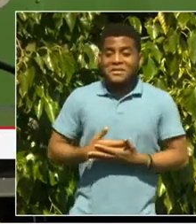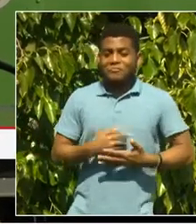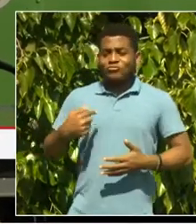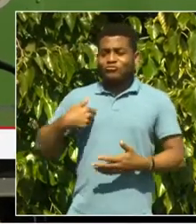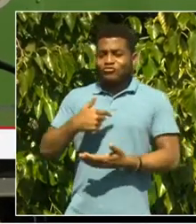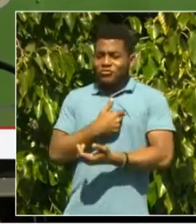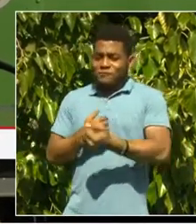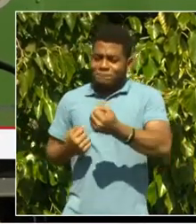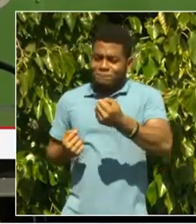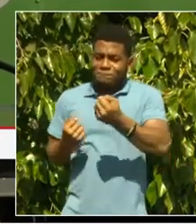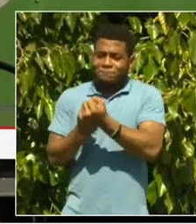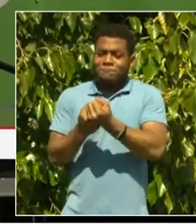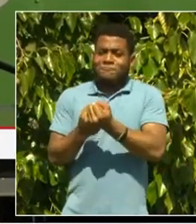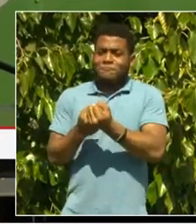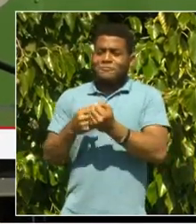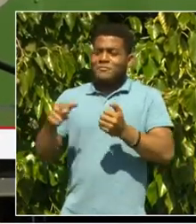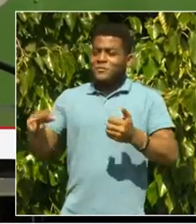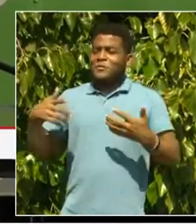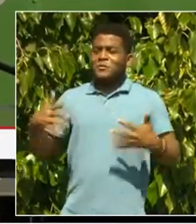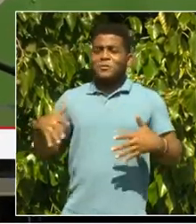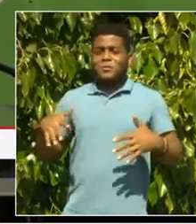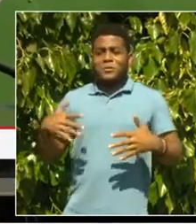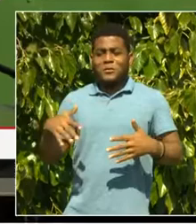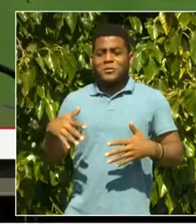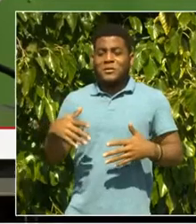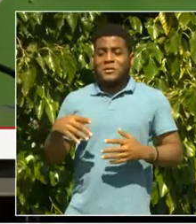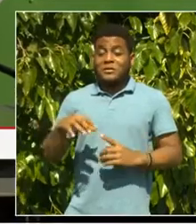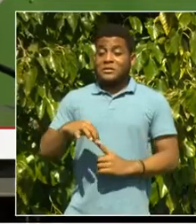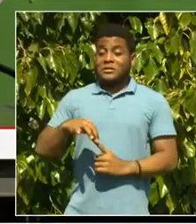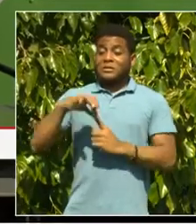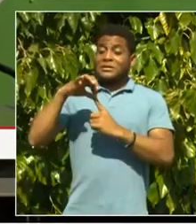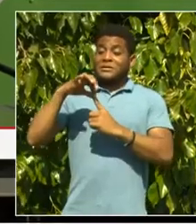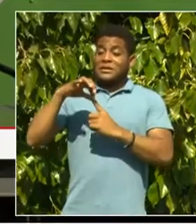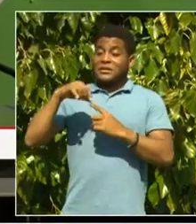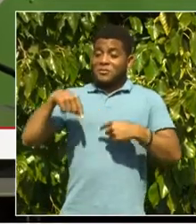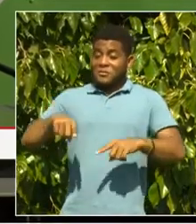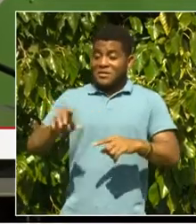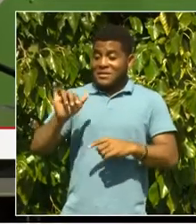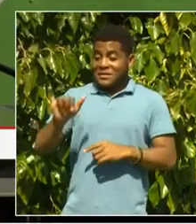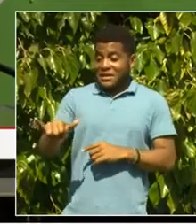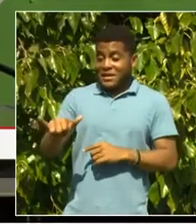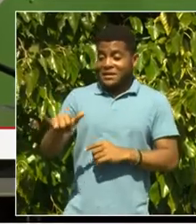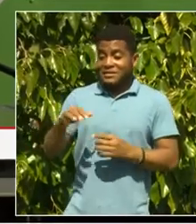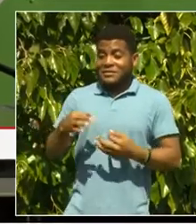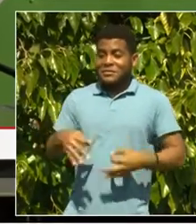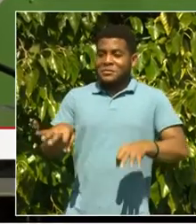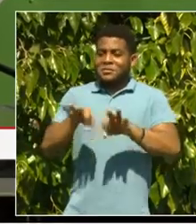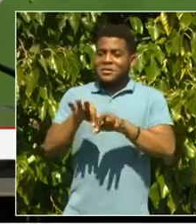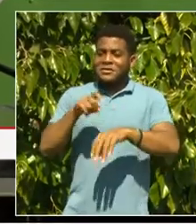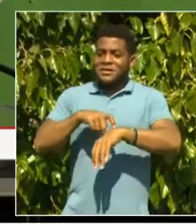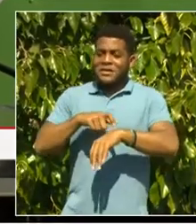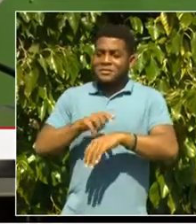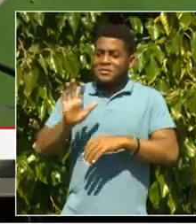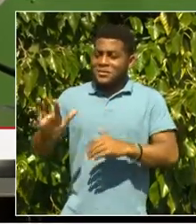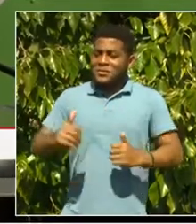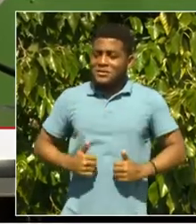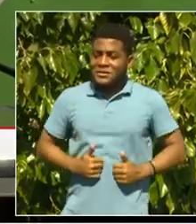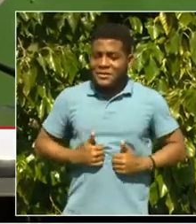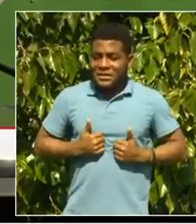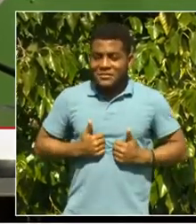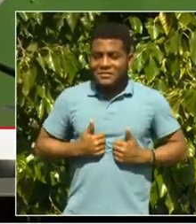at a very special time in their lives. We have learned much, and certainly I have learned